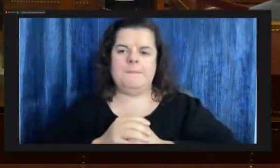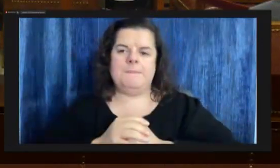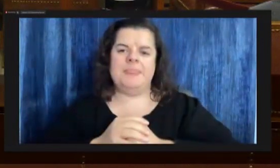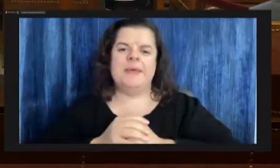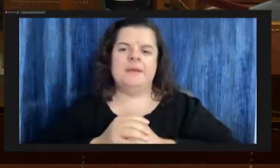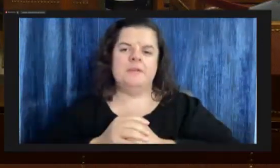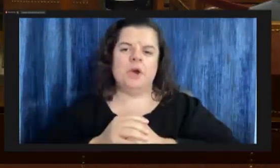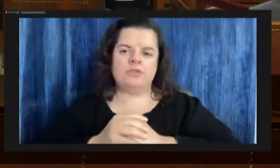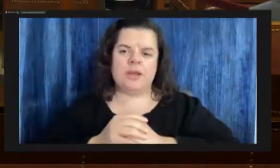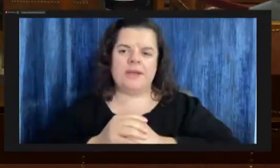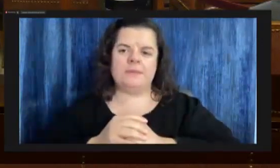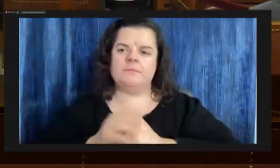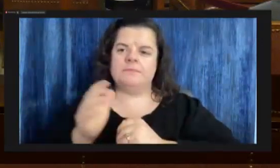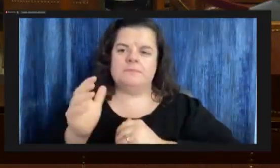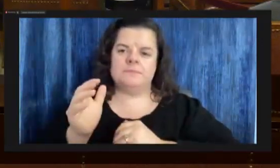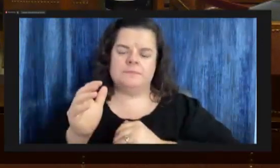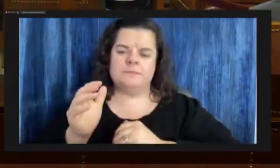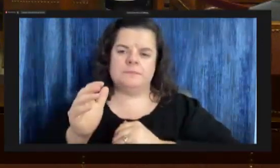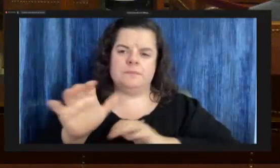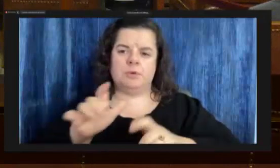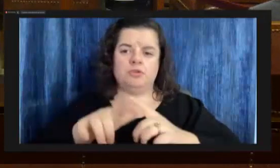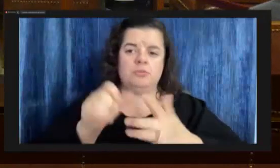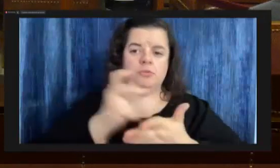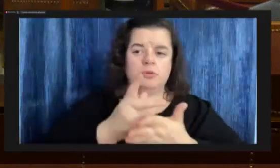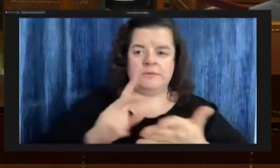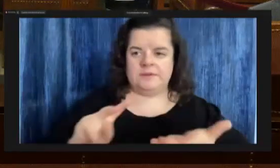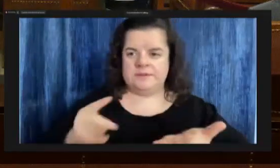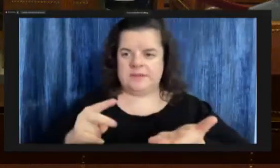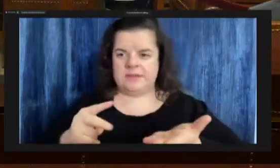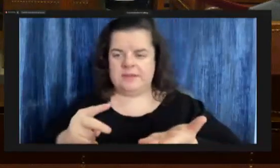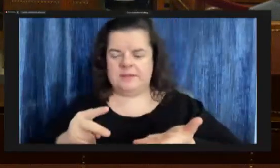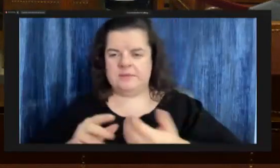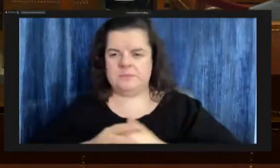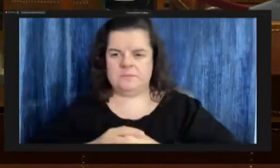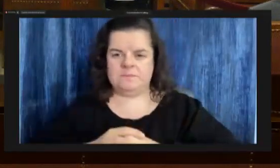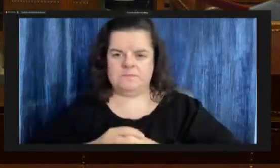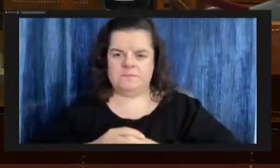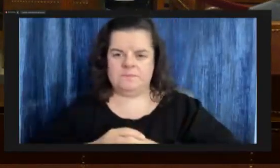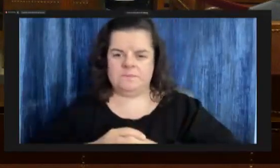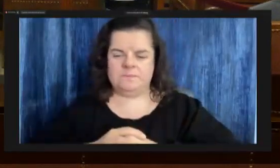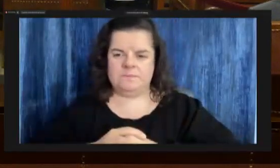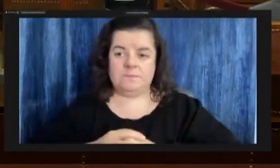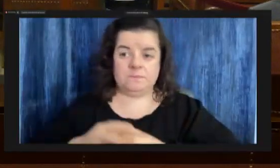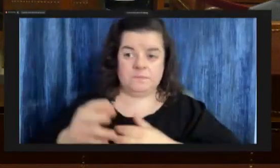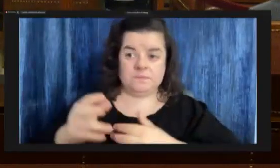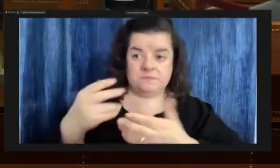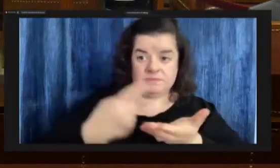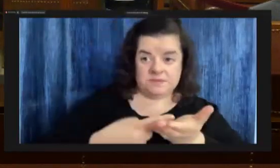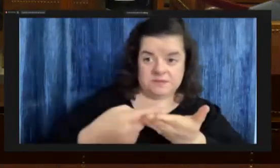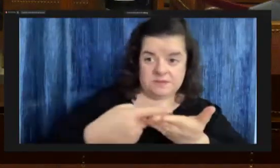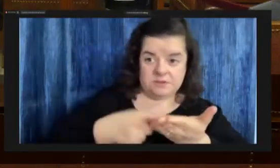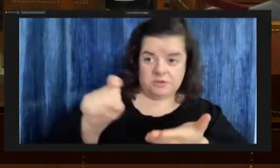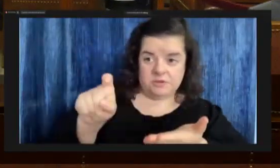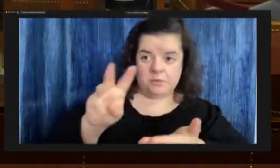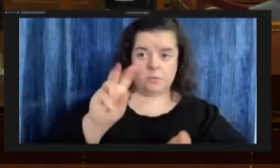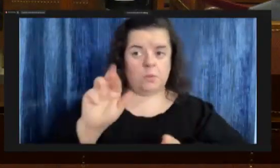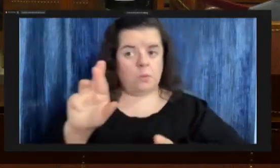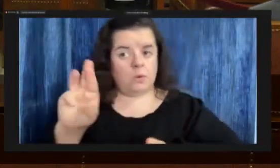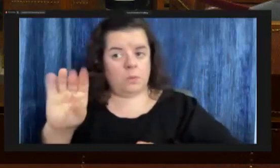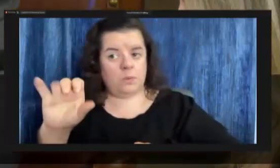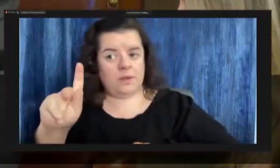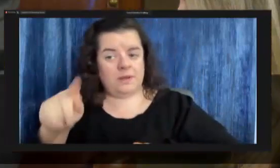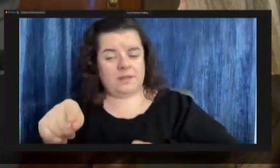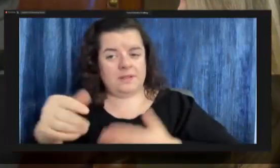Motion to approve. Need a second? Second. With discussion, Councilman Warwick? Yeah, so this is another one. It's a